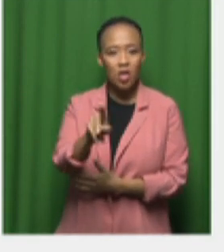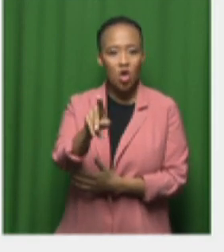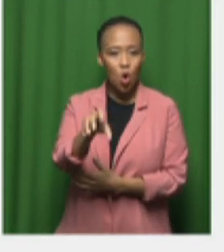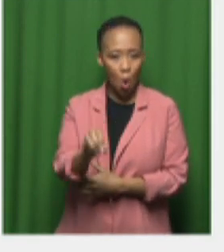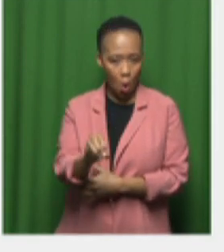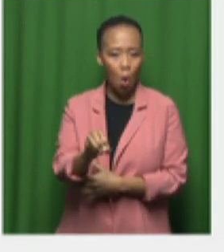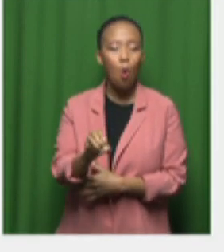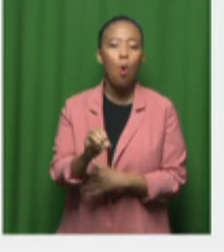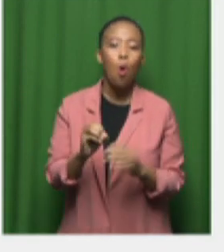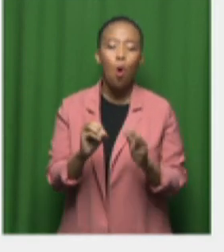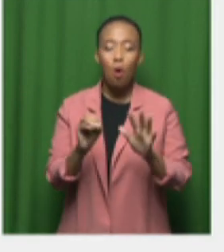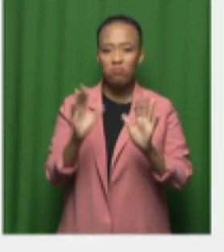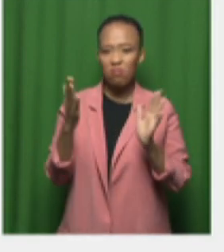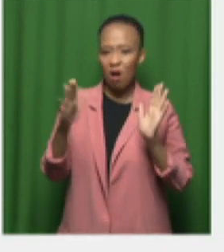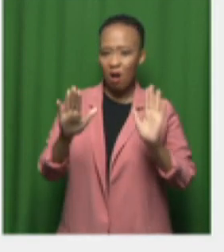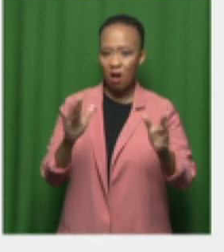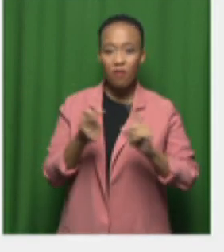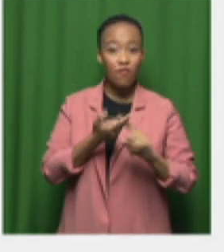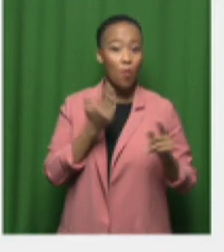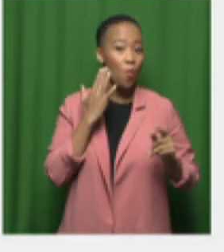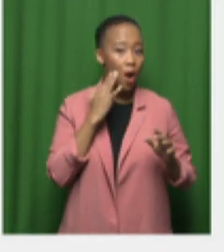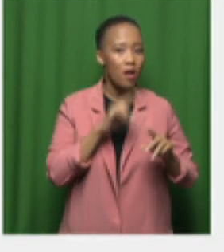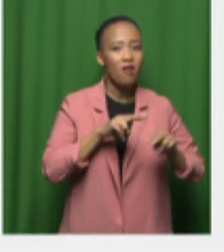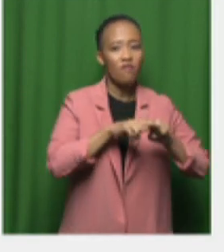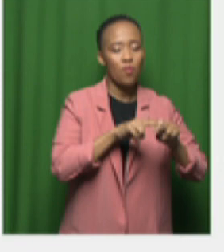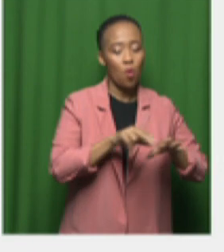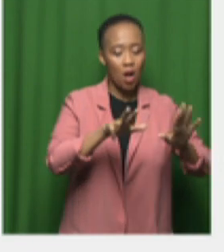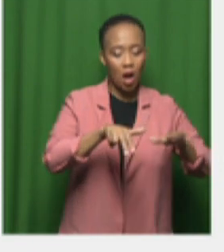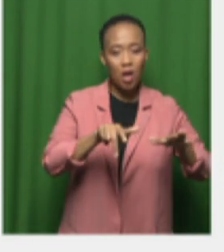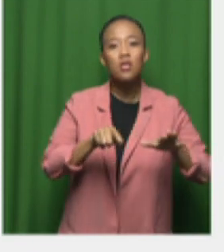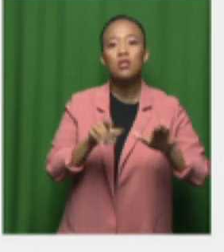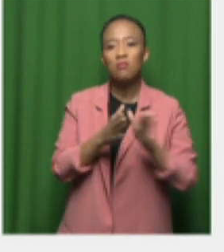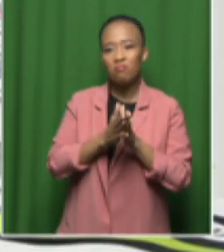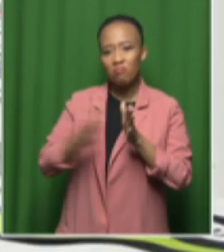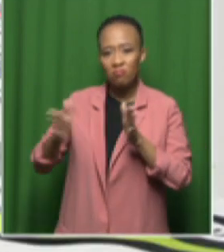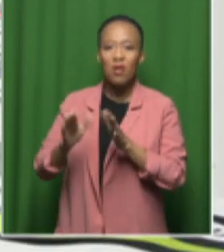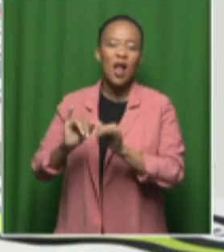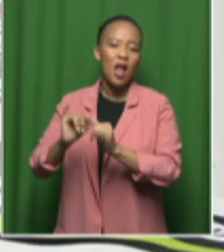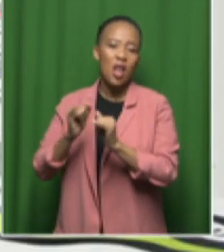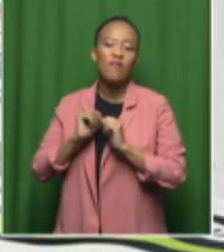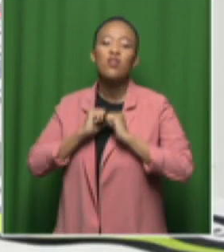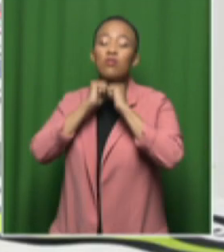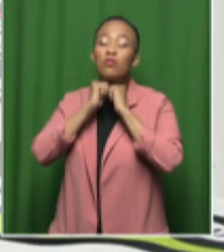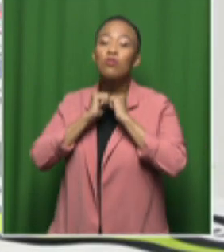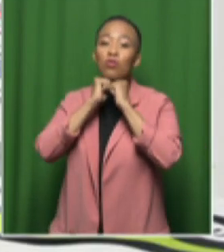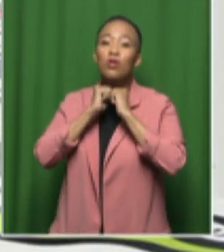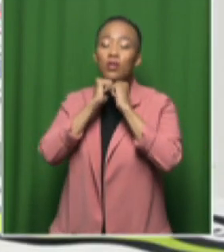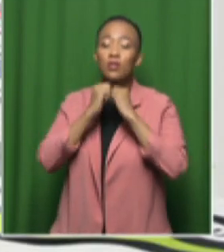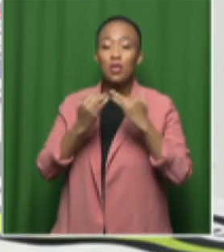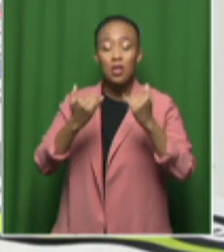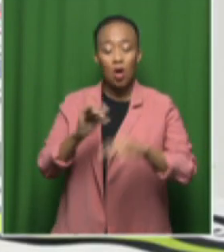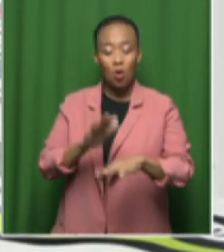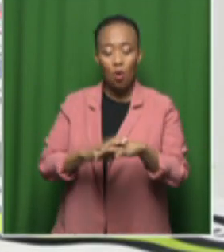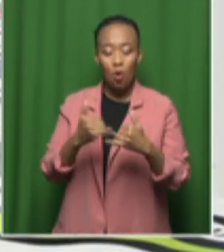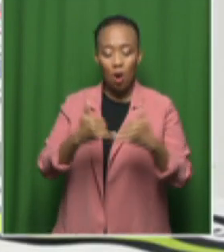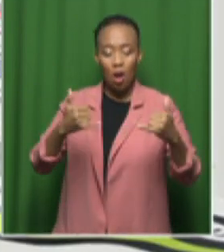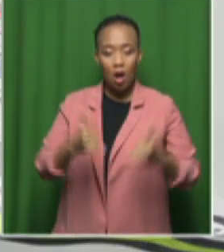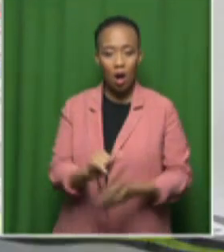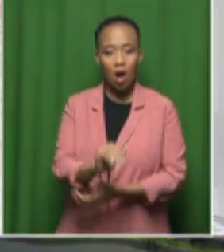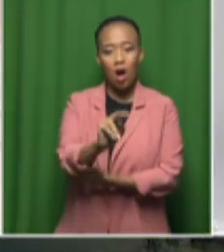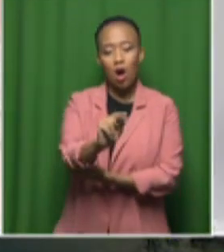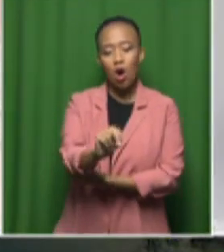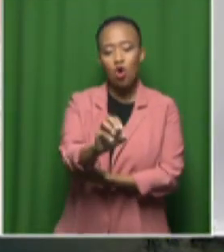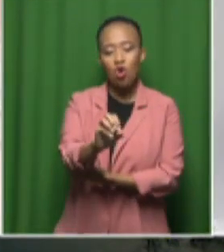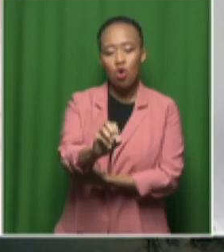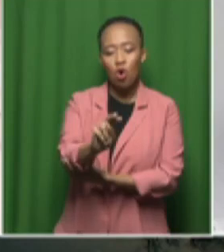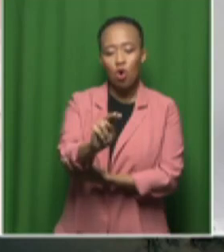the 18th of Feb to 11th August, we're joined virtually by its curator, Nontobeko Ntombela. Nontobeko, a